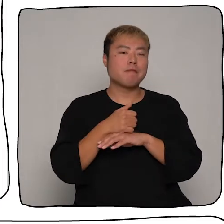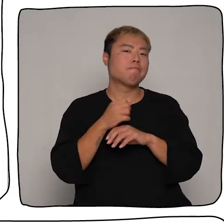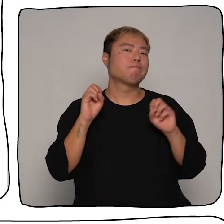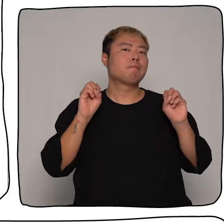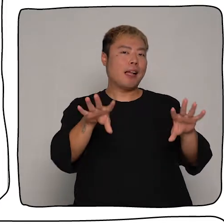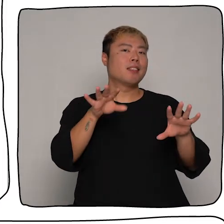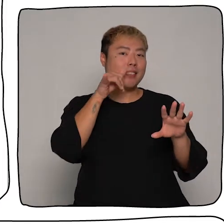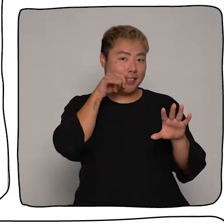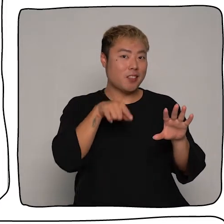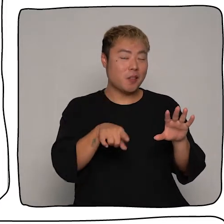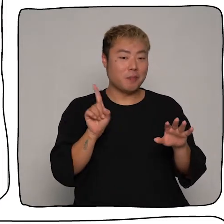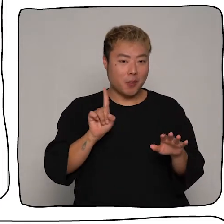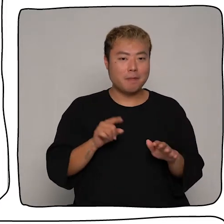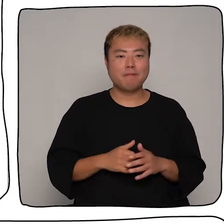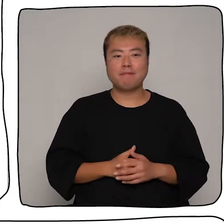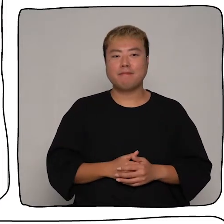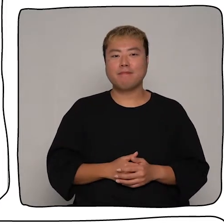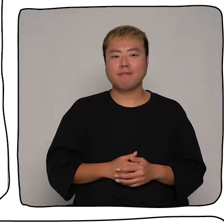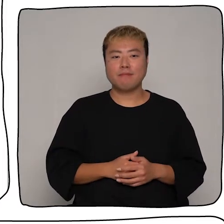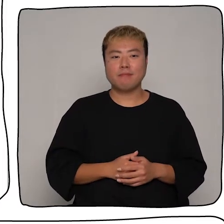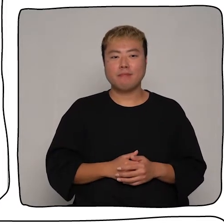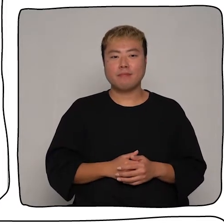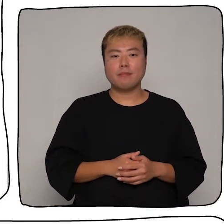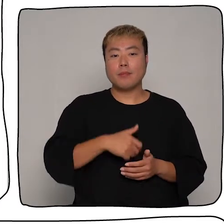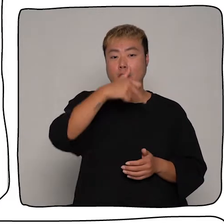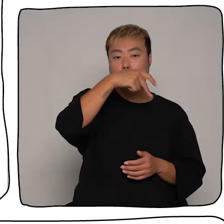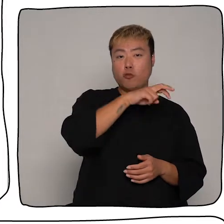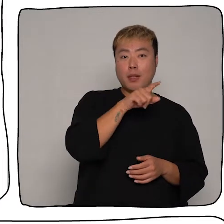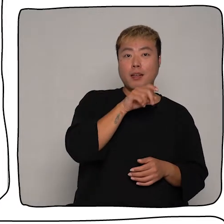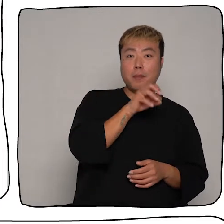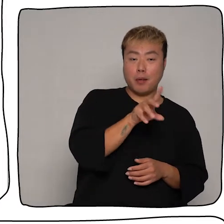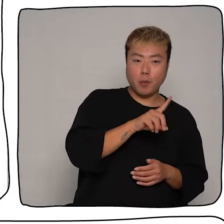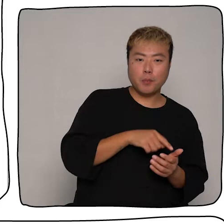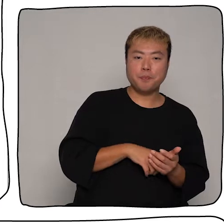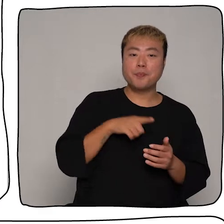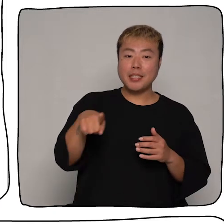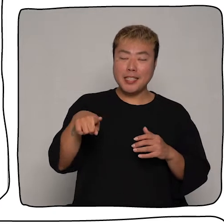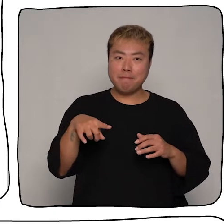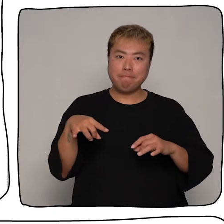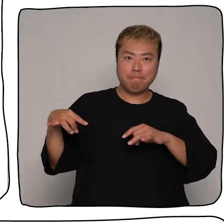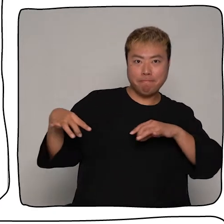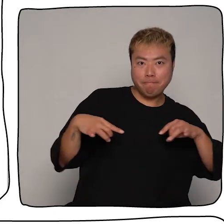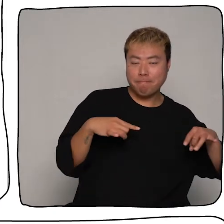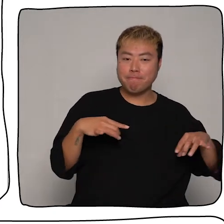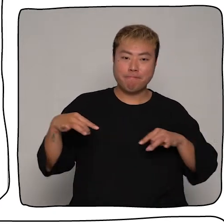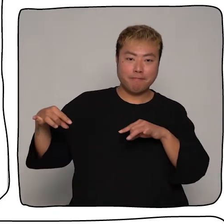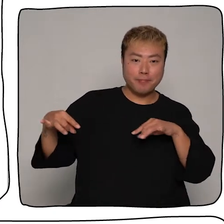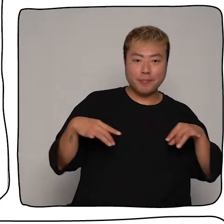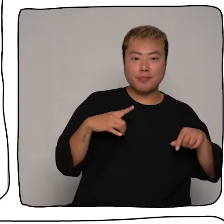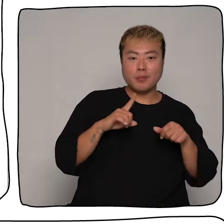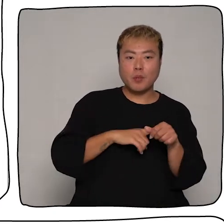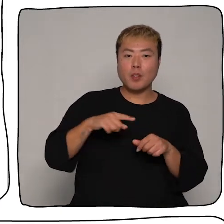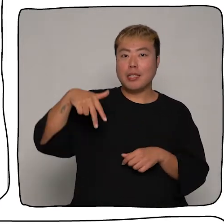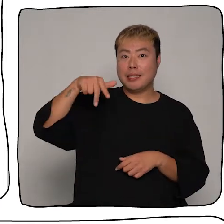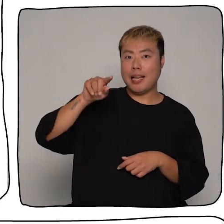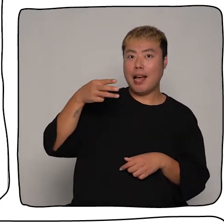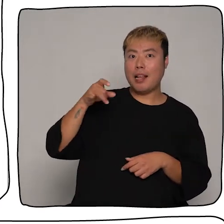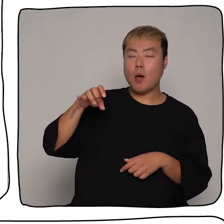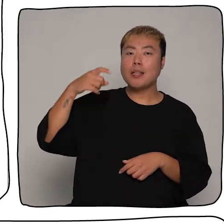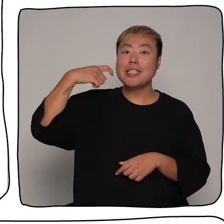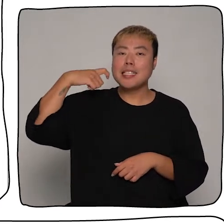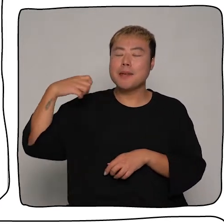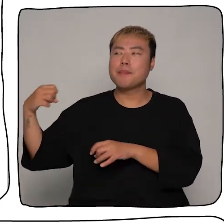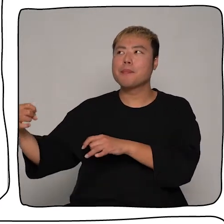left out some comments. Kumagaya said that this interaction conveys a texture